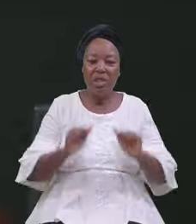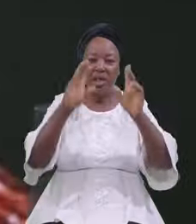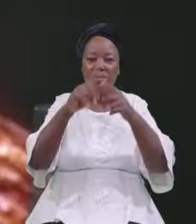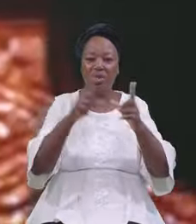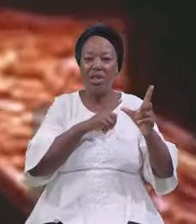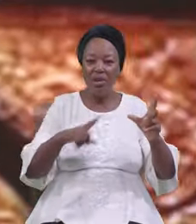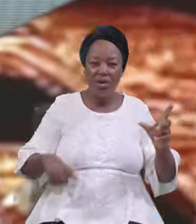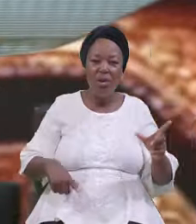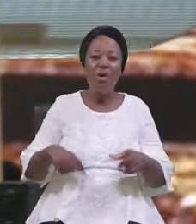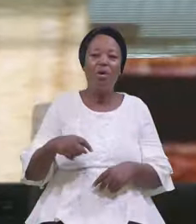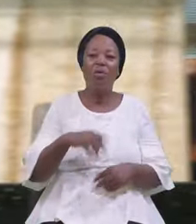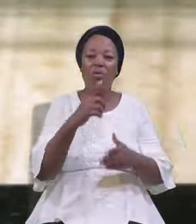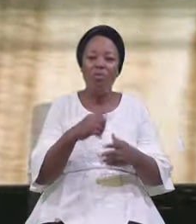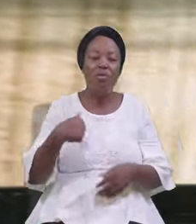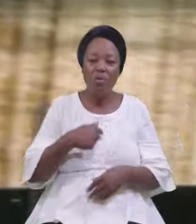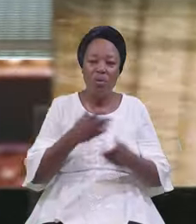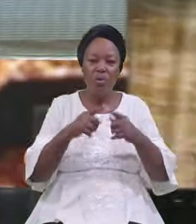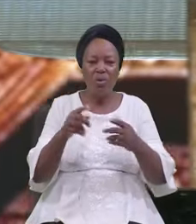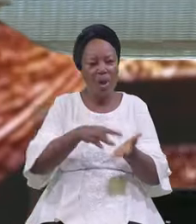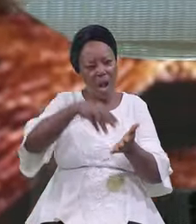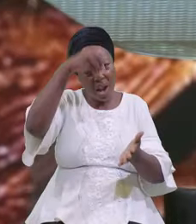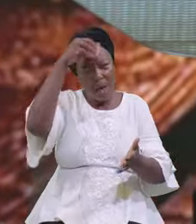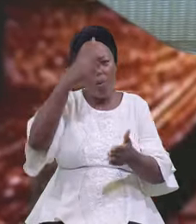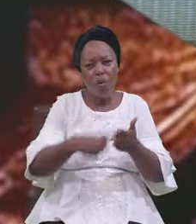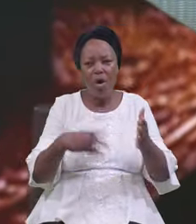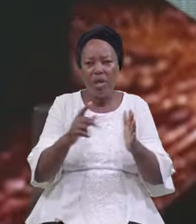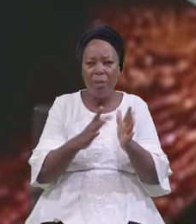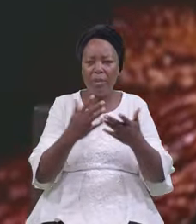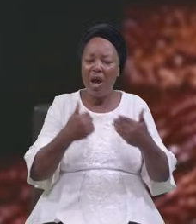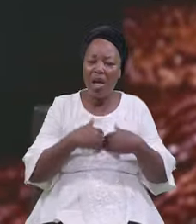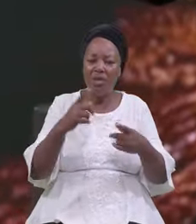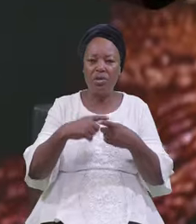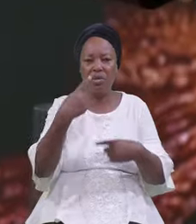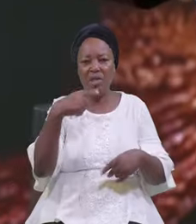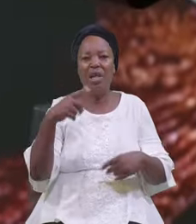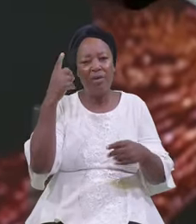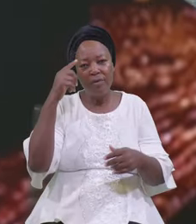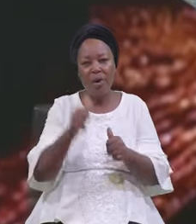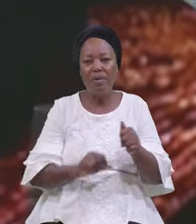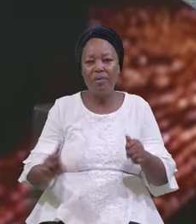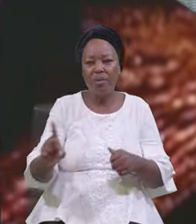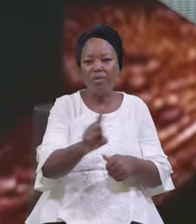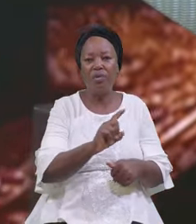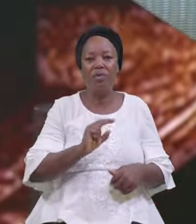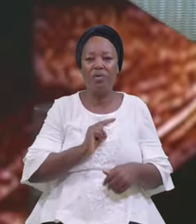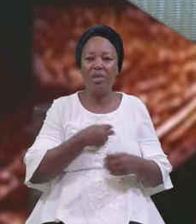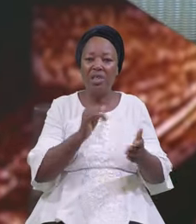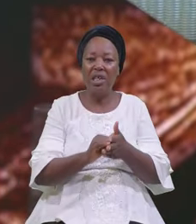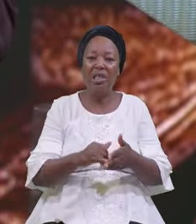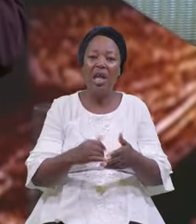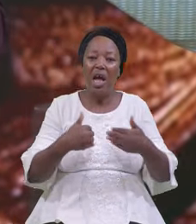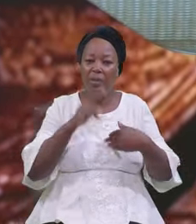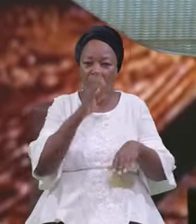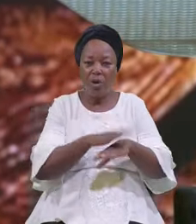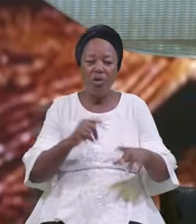the Lord. Want to learn what the Bible has to say for every one of us that have been called to